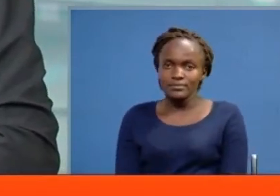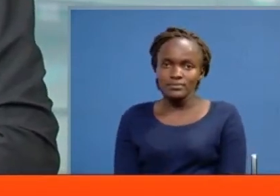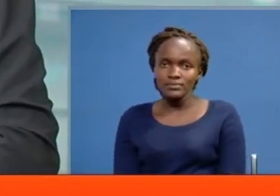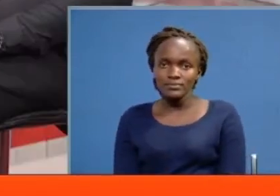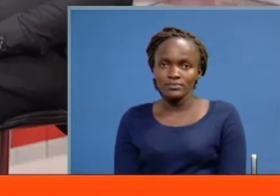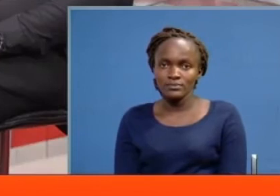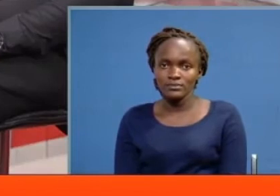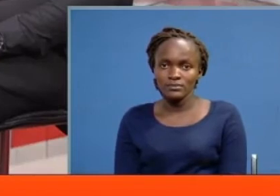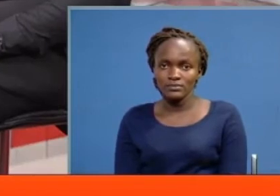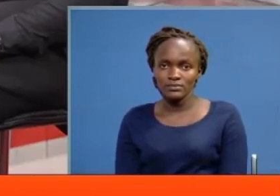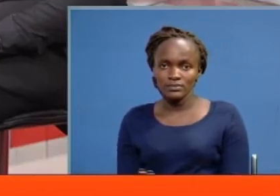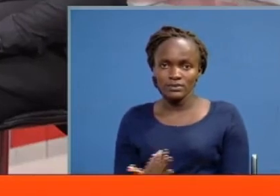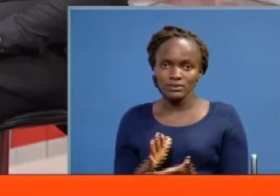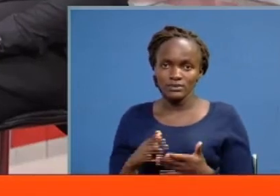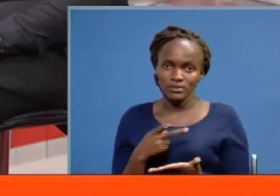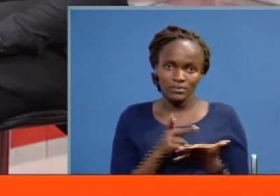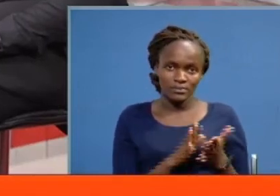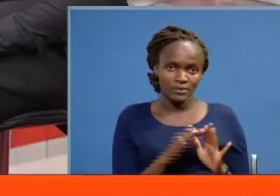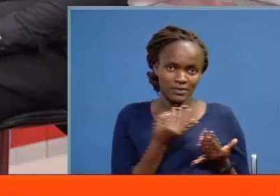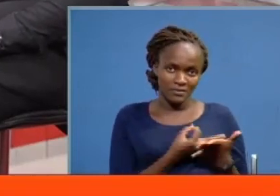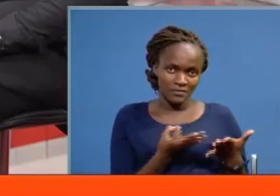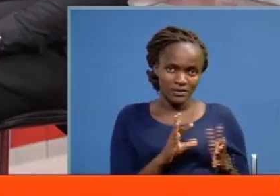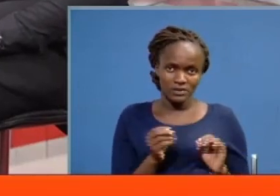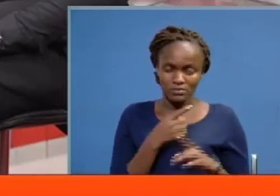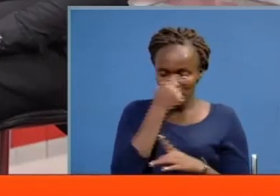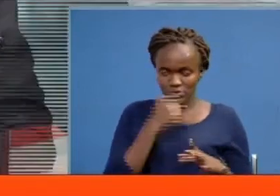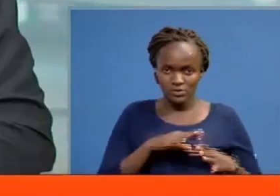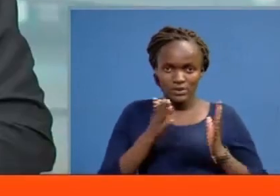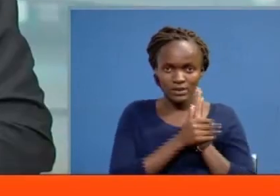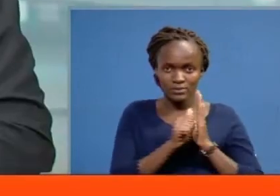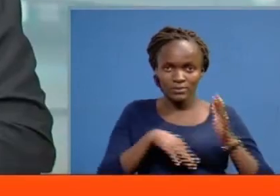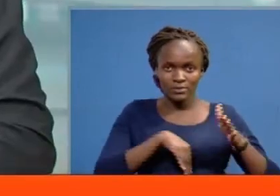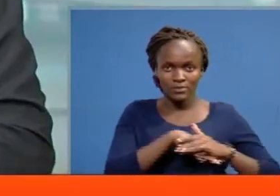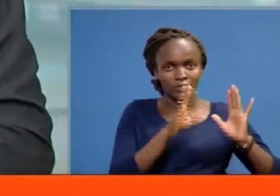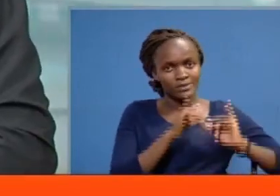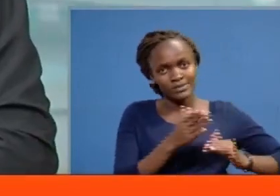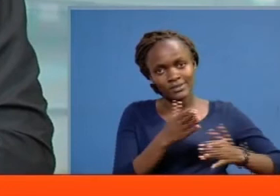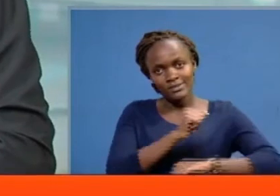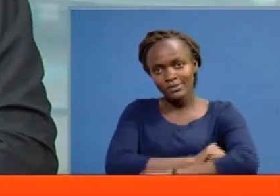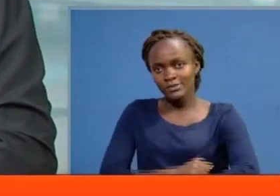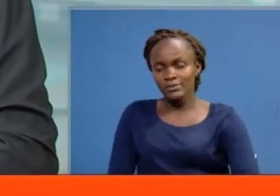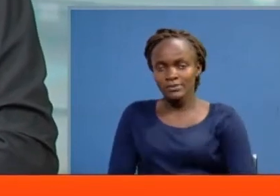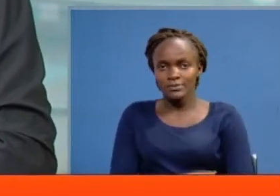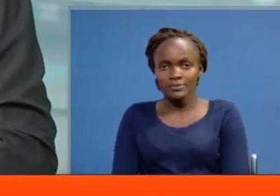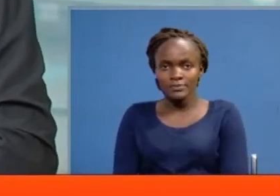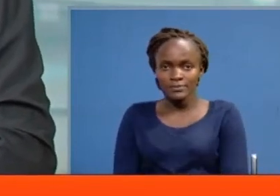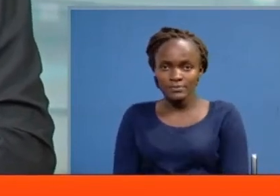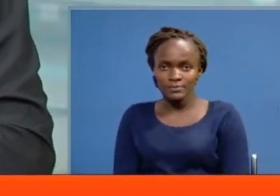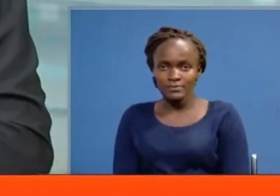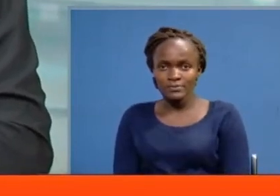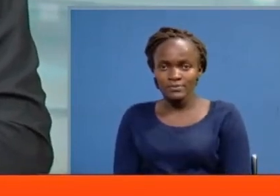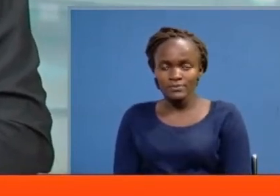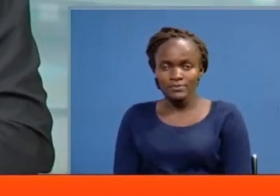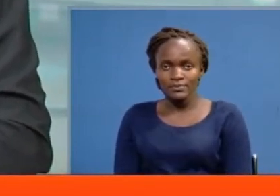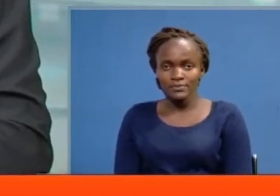Sometimes someone has not paid fee, but because they're very good in football, they end up, being taken care. That is taken care